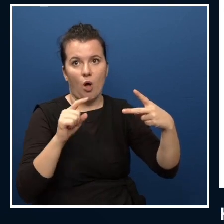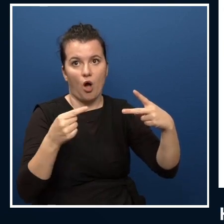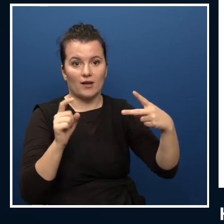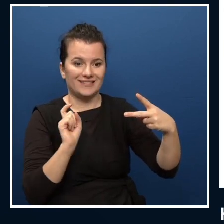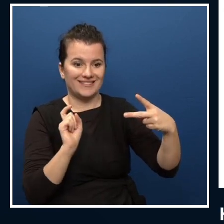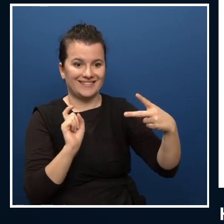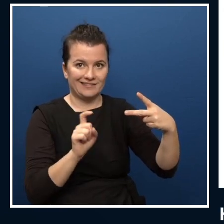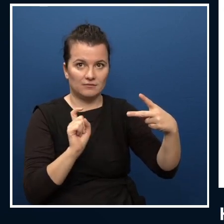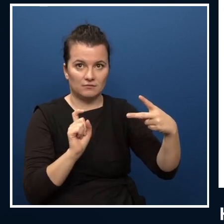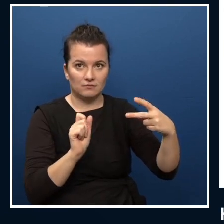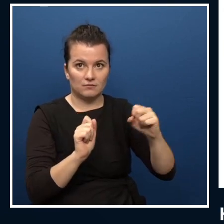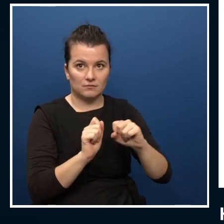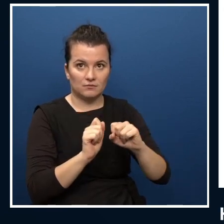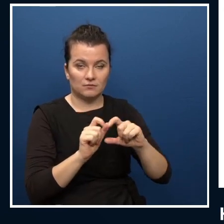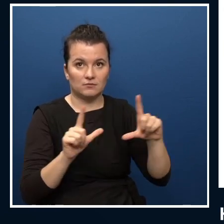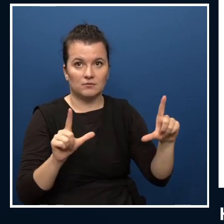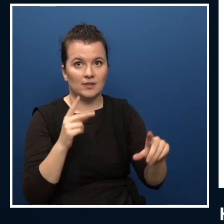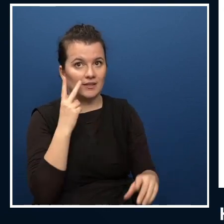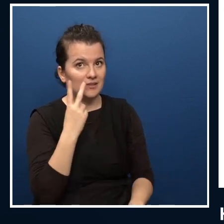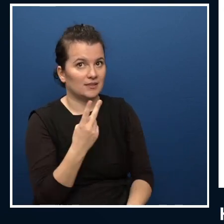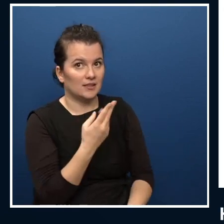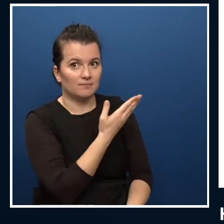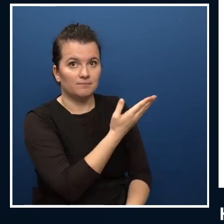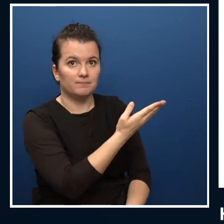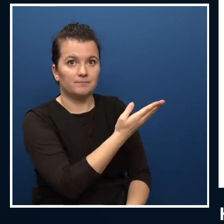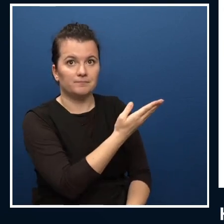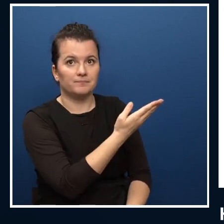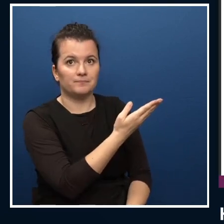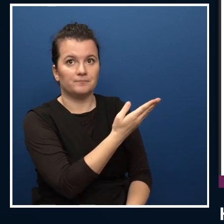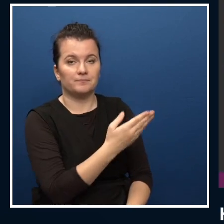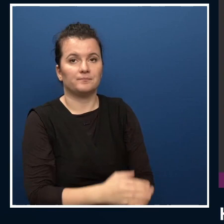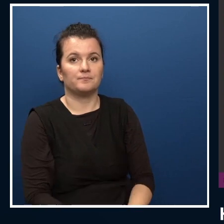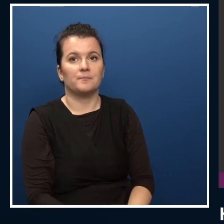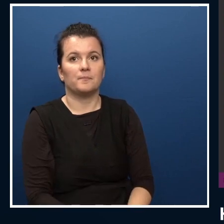the pattern to match is here.